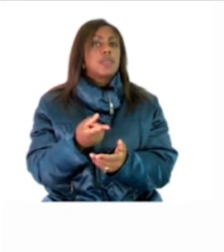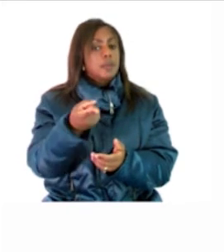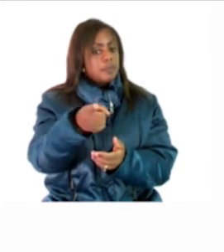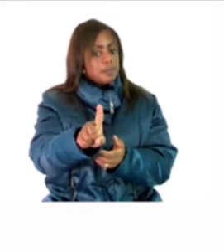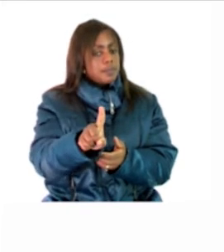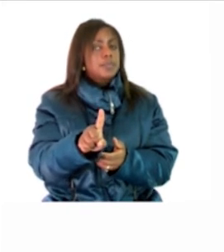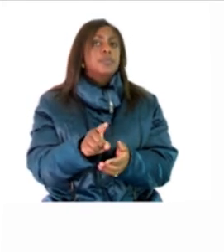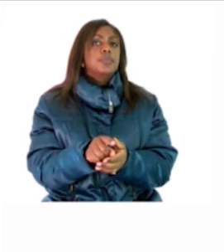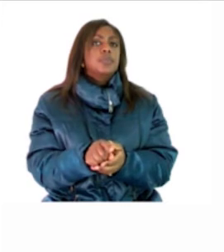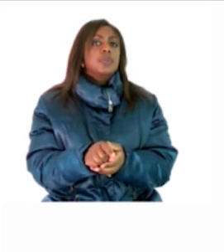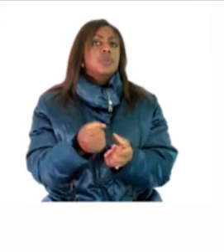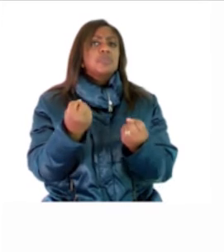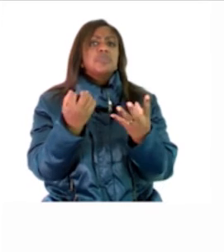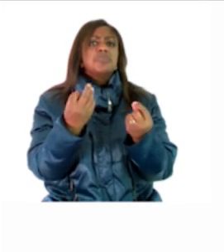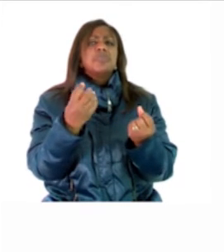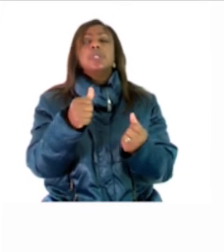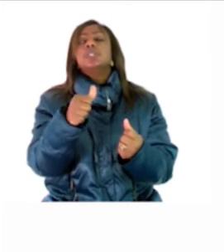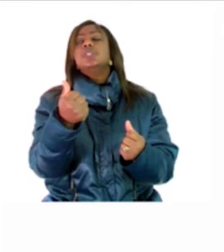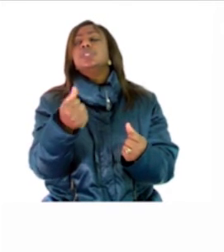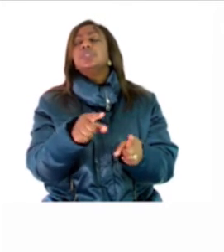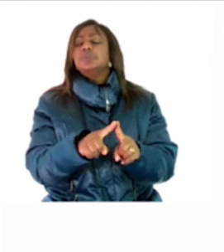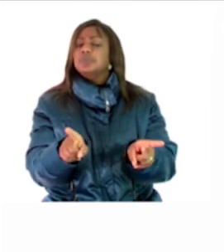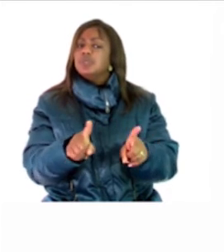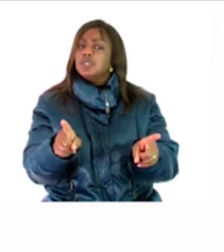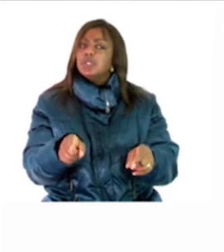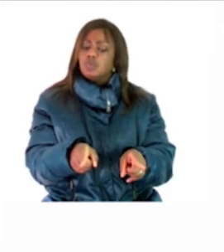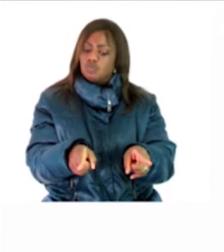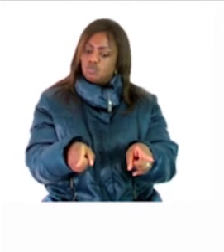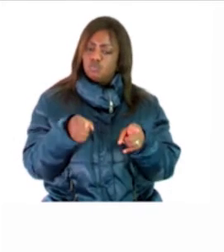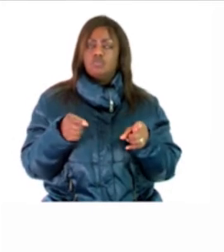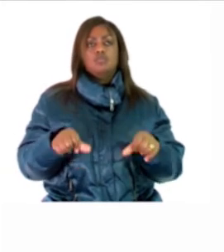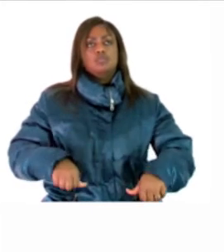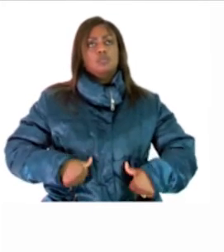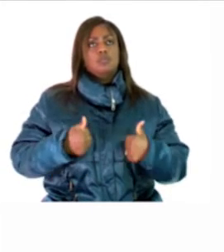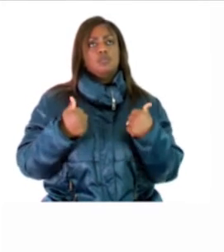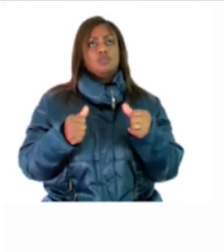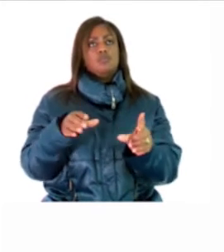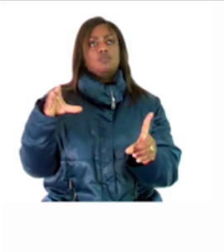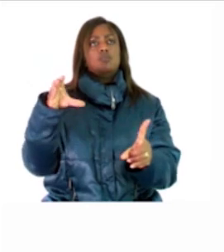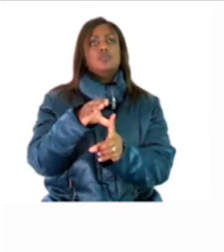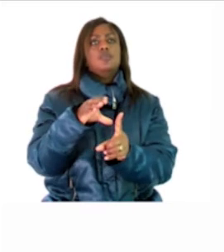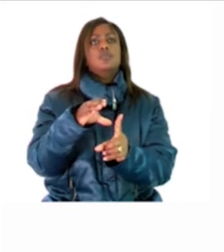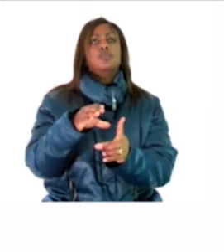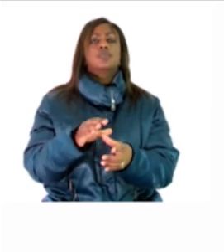matrax is some of the pills that people might use, but they are very dangerous, which can affect their health.